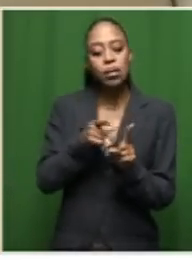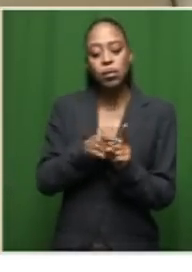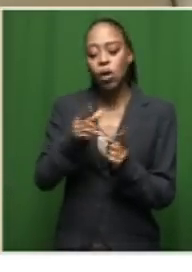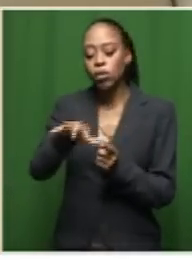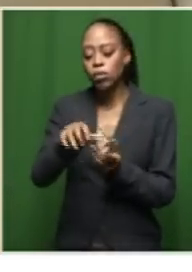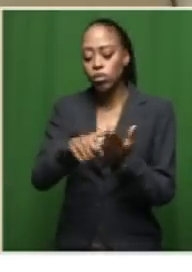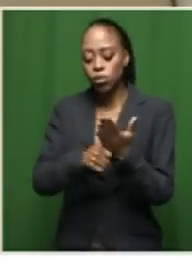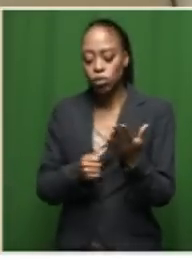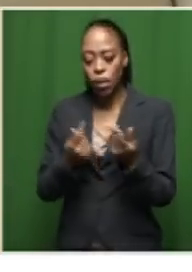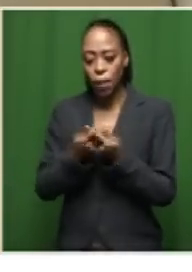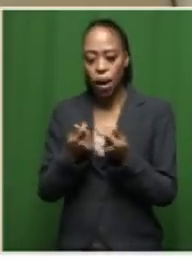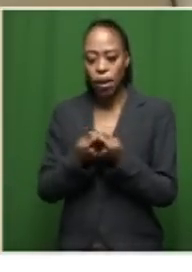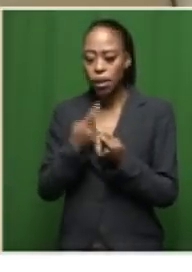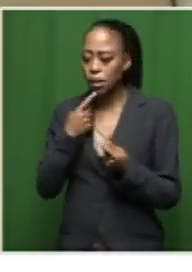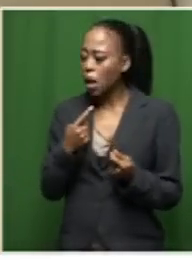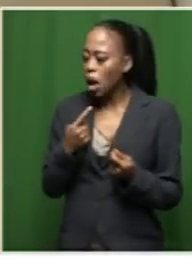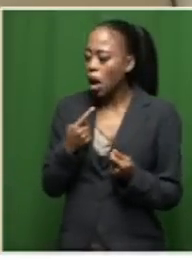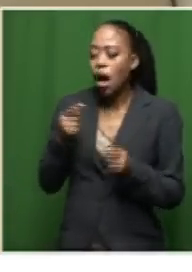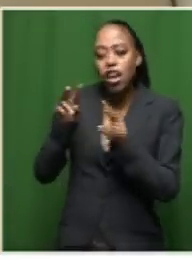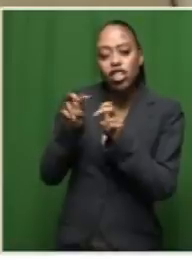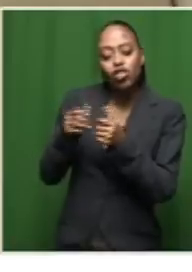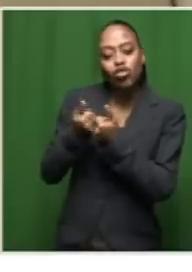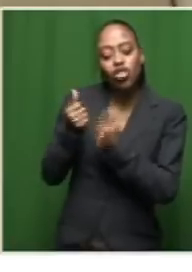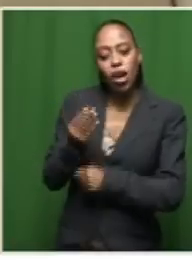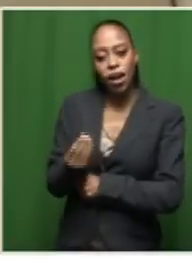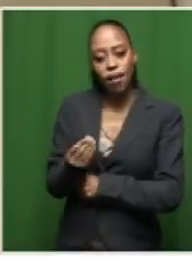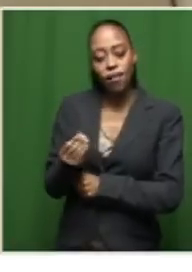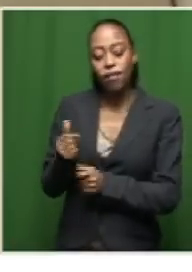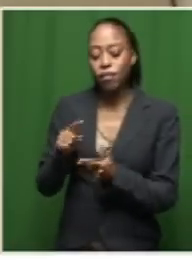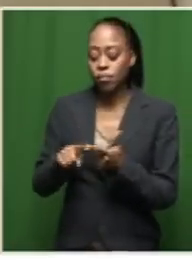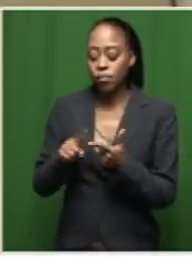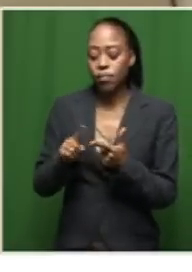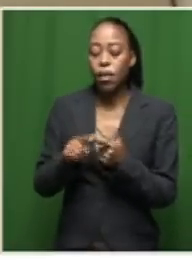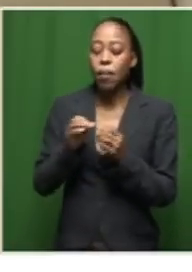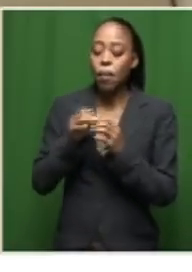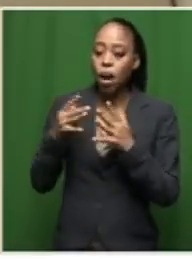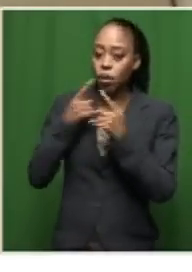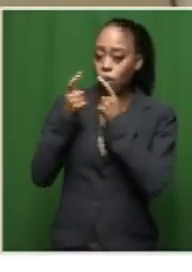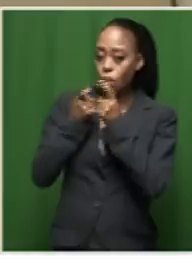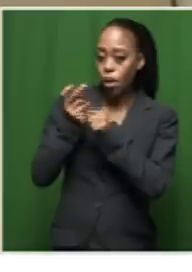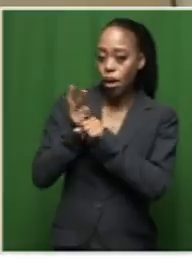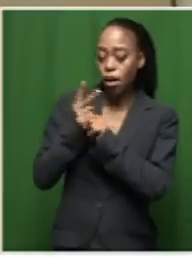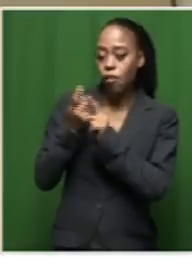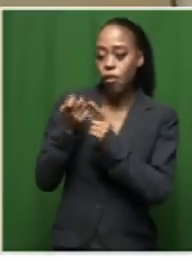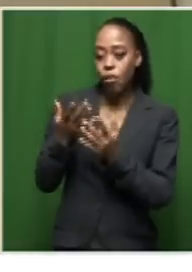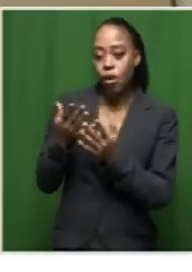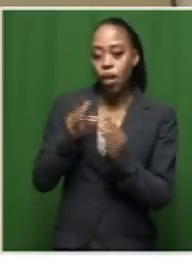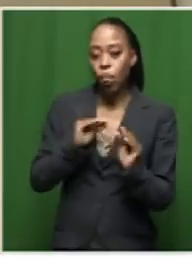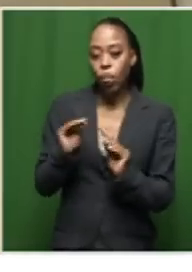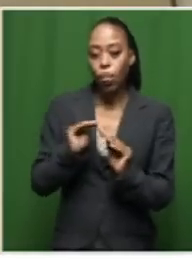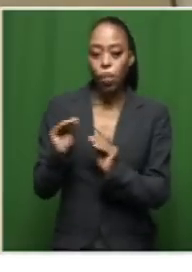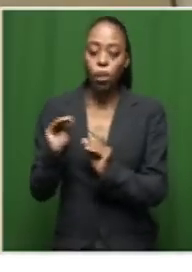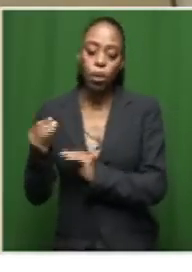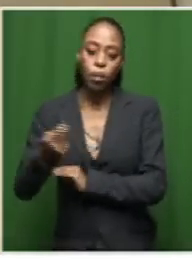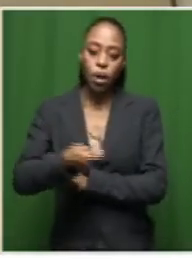withdraw, then that's when they discover that there's an issue. Our next largest bulk of complaints have to do with delay in